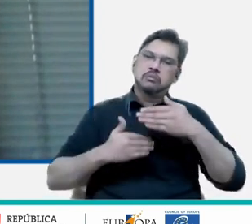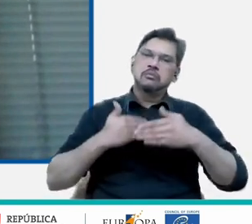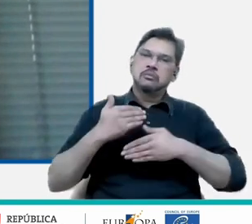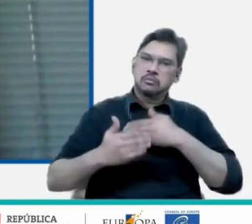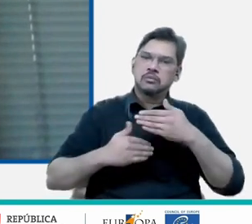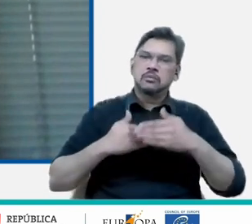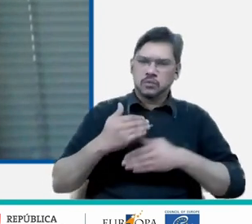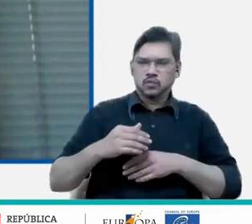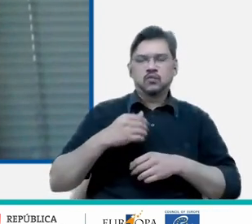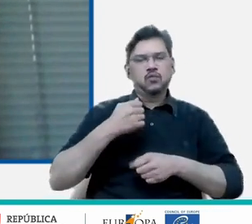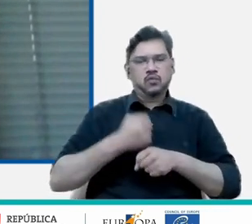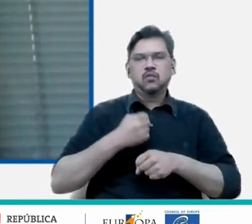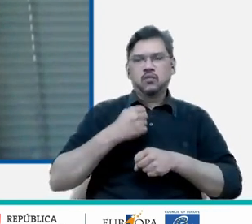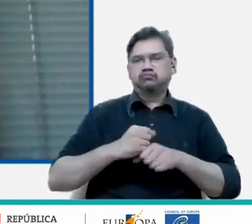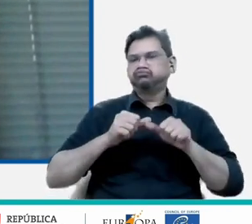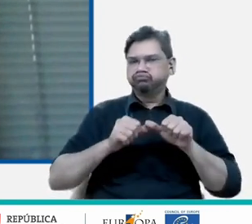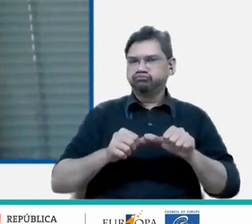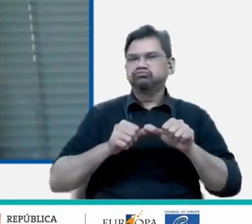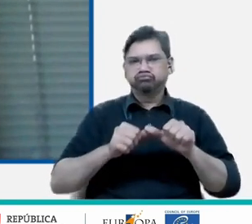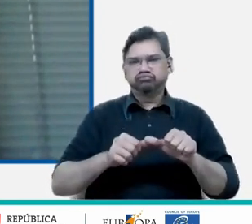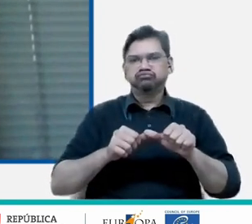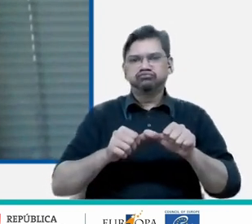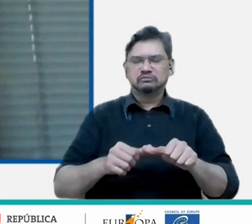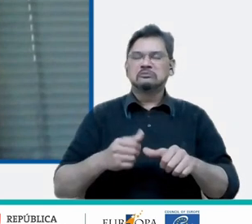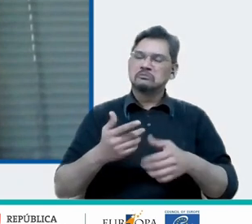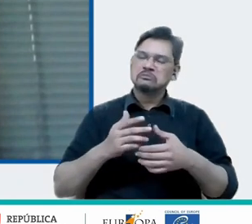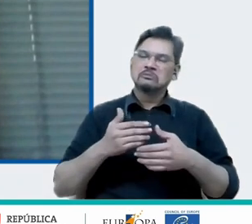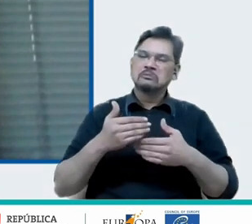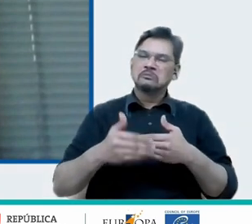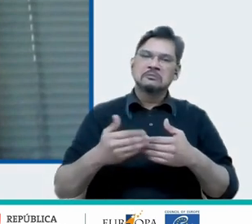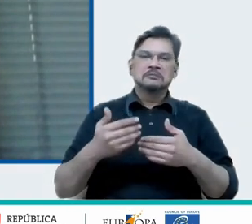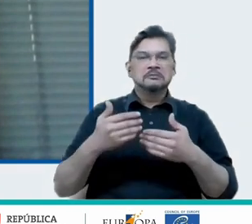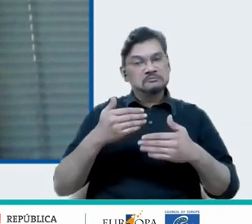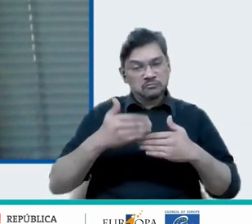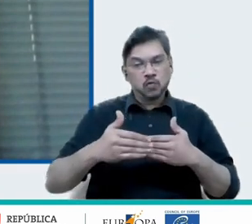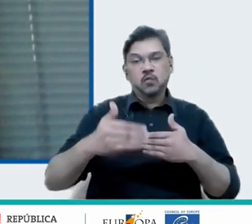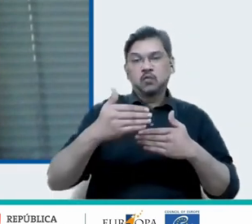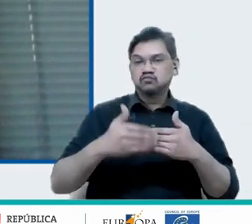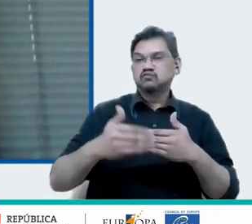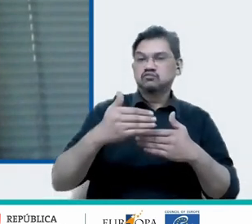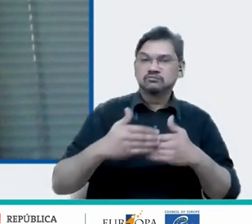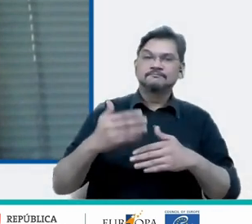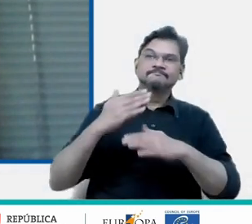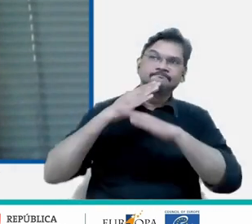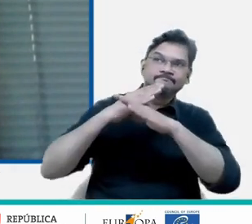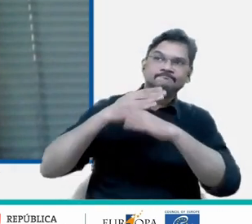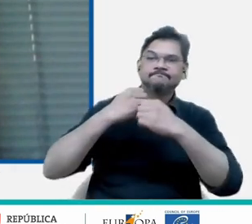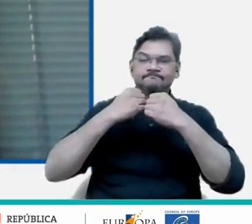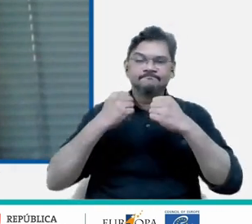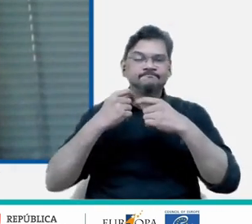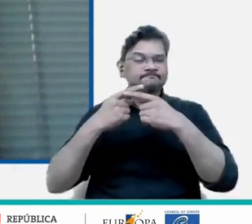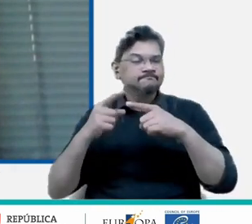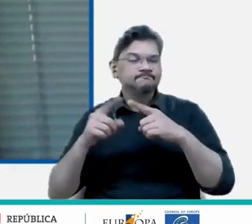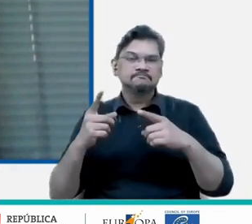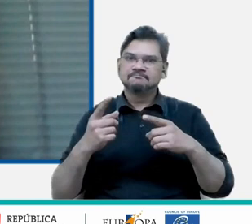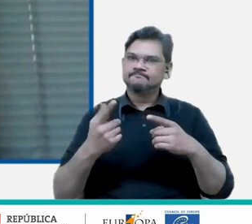continuous improvement process as we understand resilience building, also in a very proactive way. And this has been based in creating